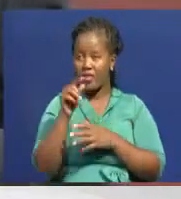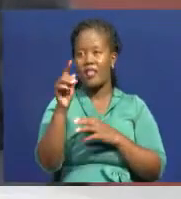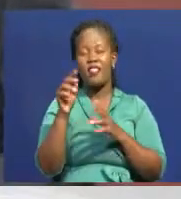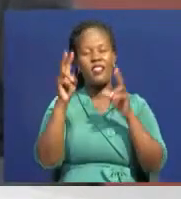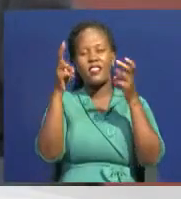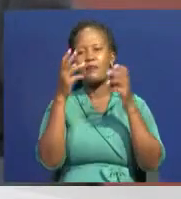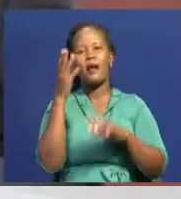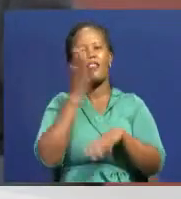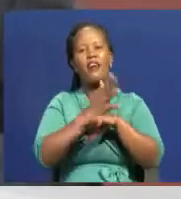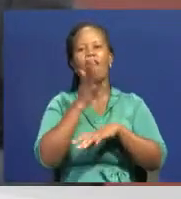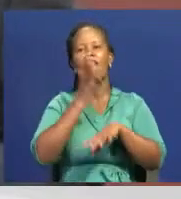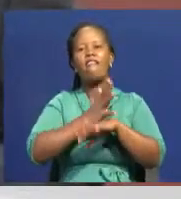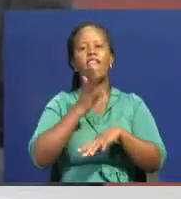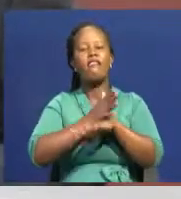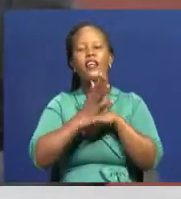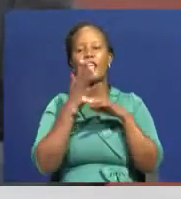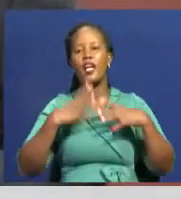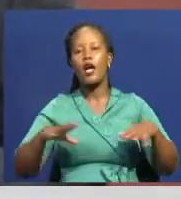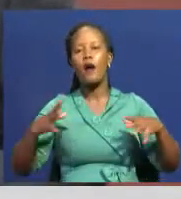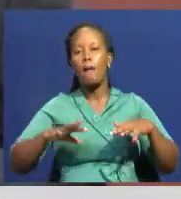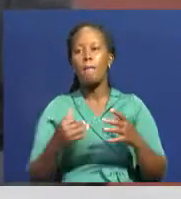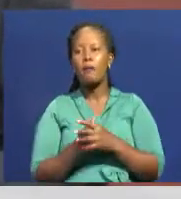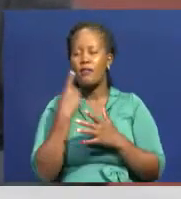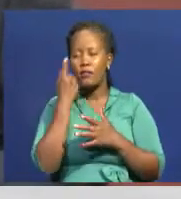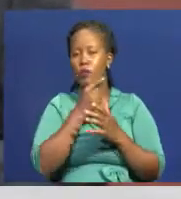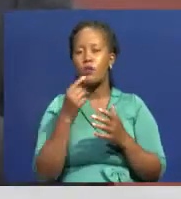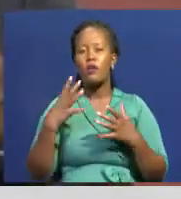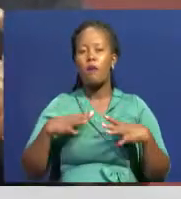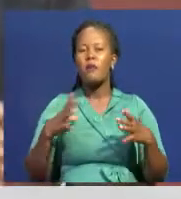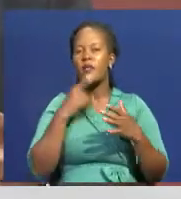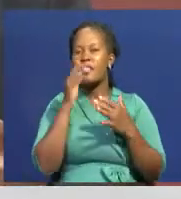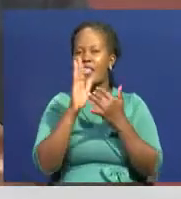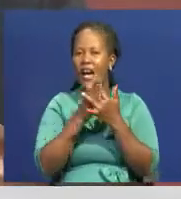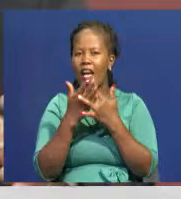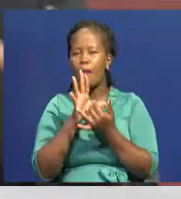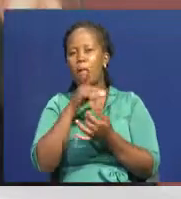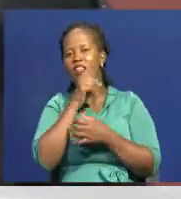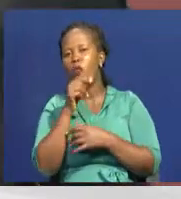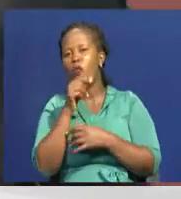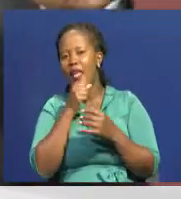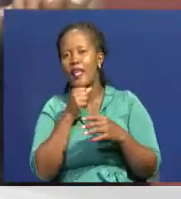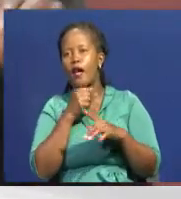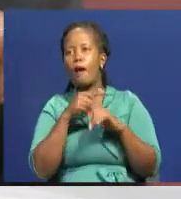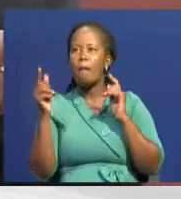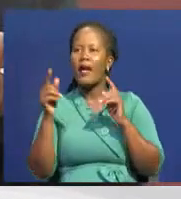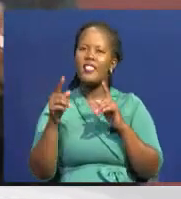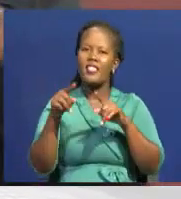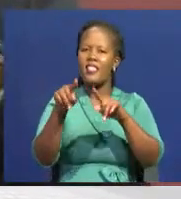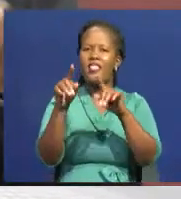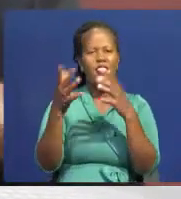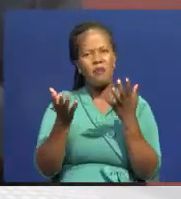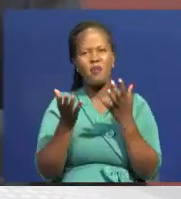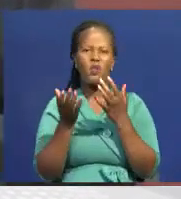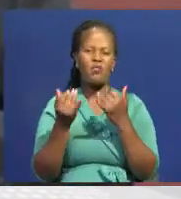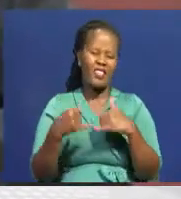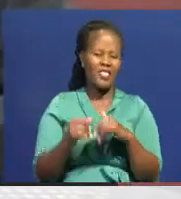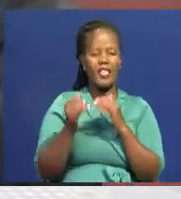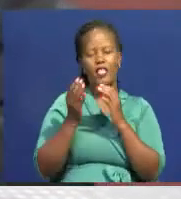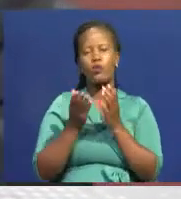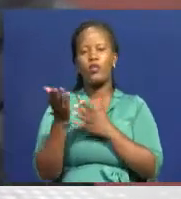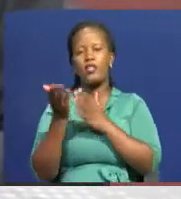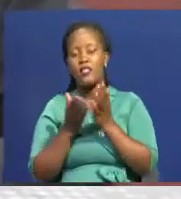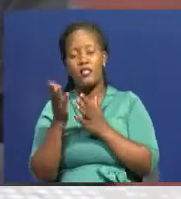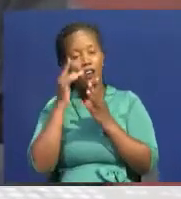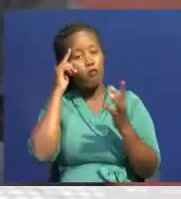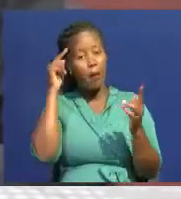quotes, quacks. So these are the people are referring to them as brokers, but what they're doing, they are somewhat serving that purpose